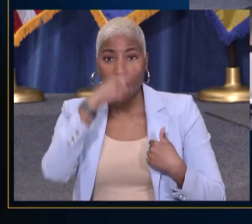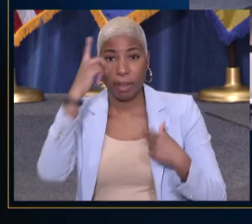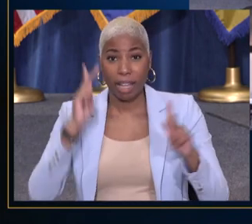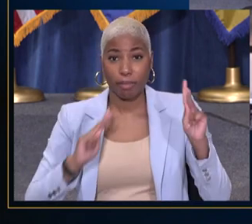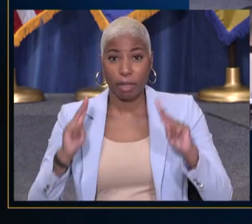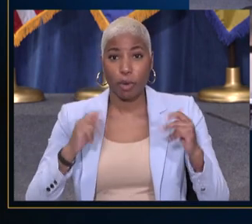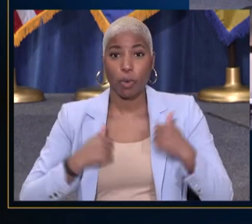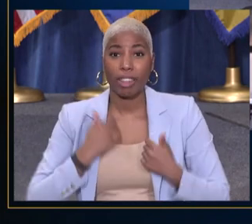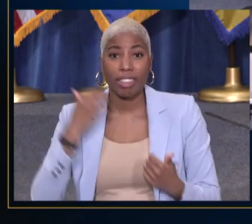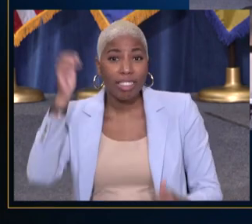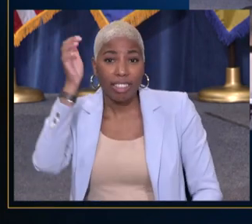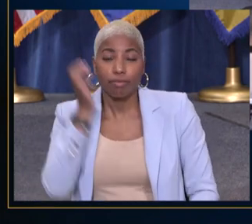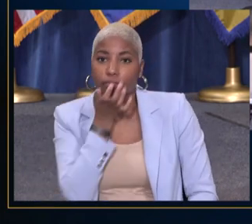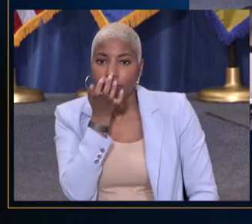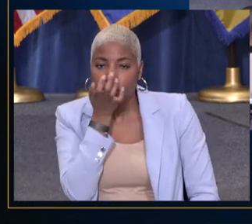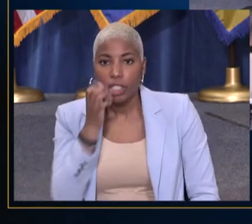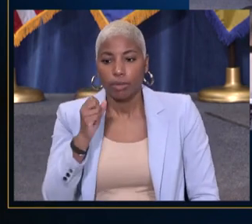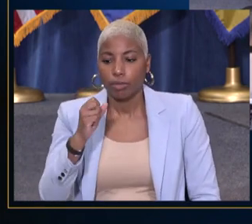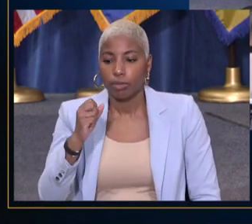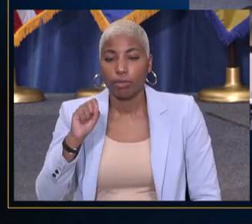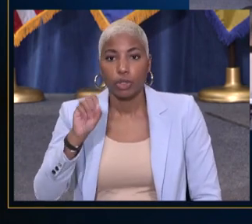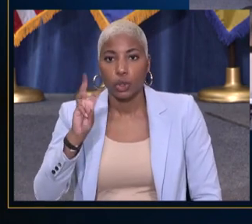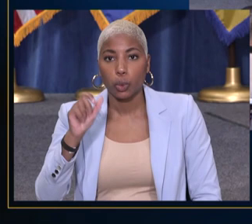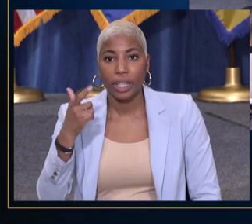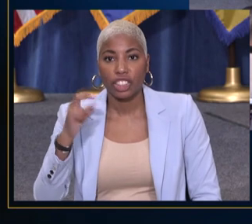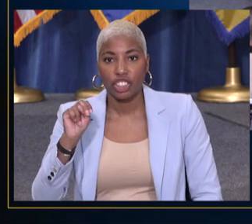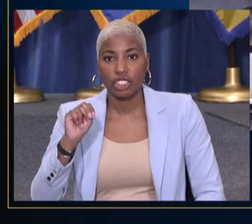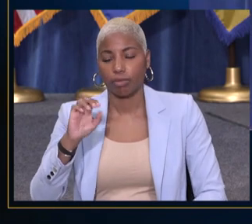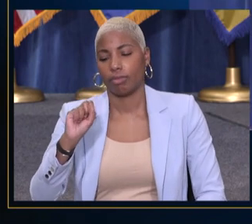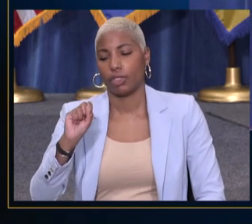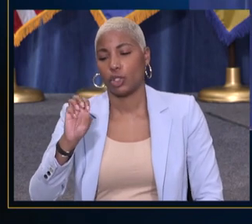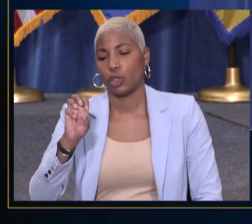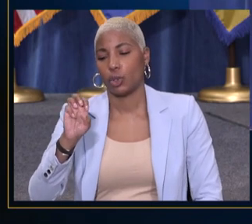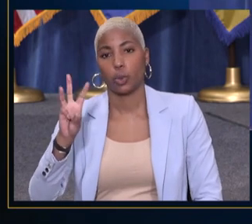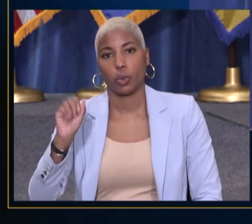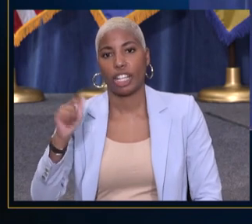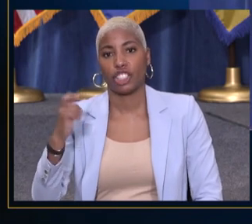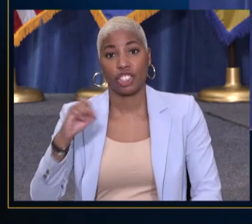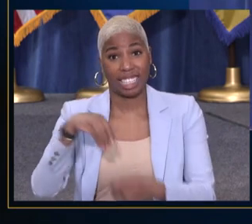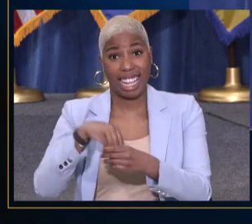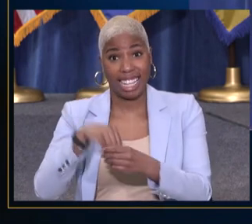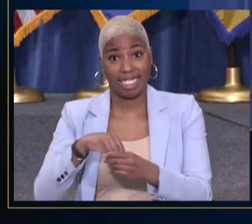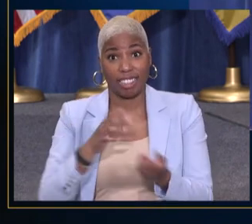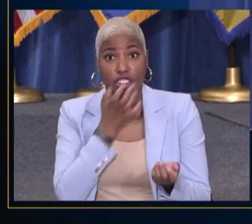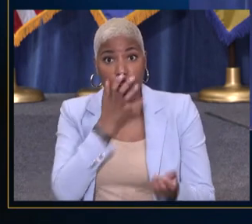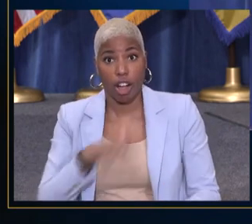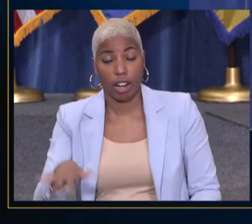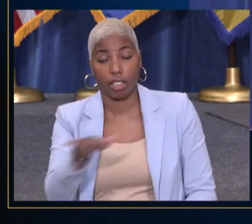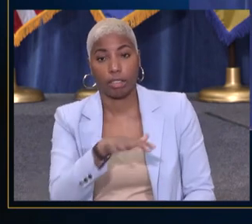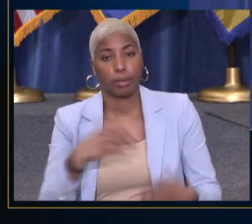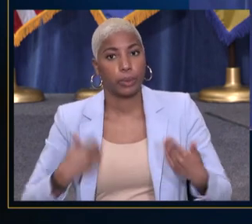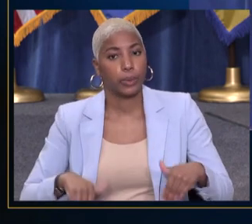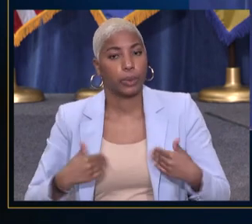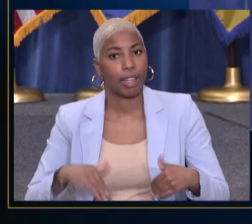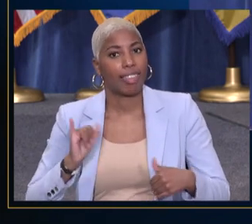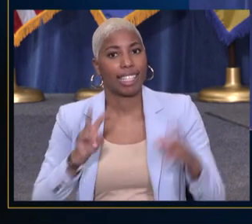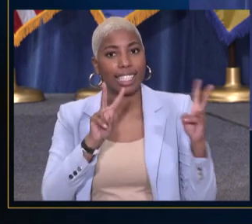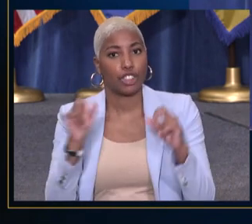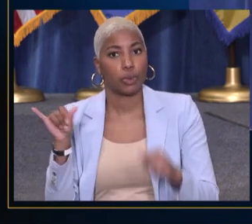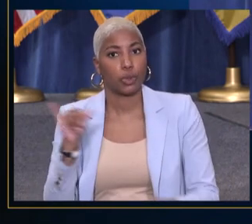were part of an enforcement action to end that, because that is a health issue. Let's keep going, because we just have a few more